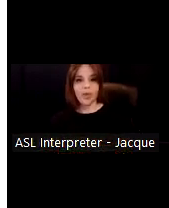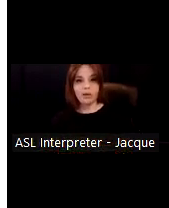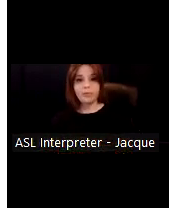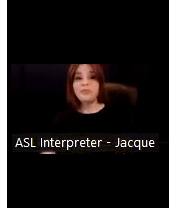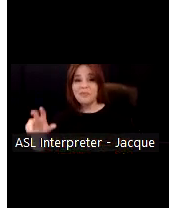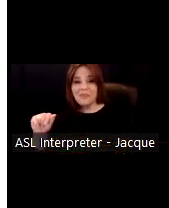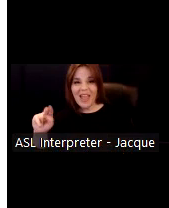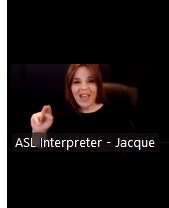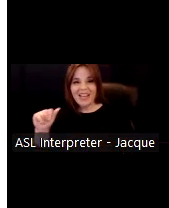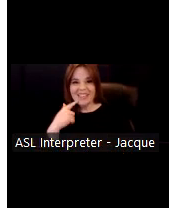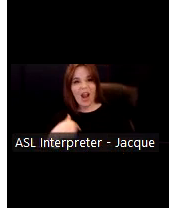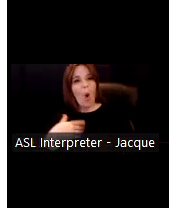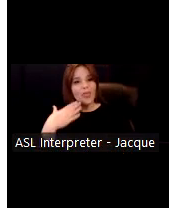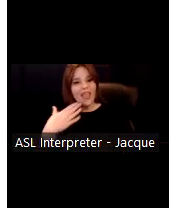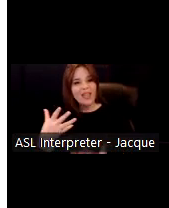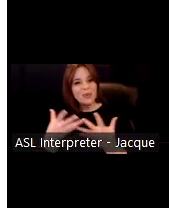Thank you so much.